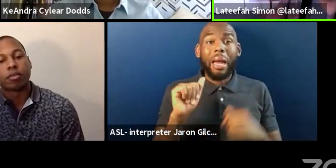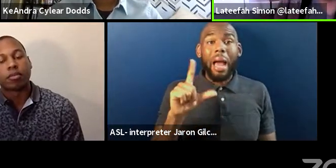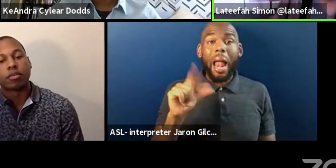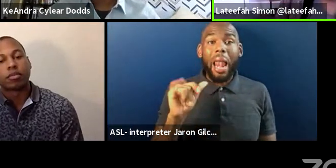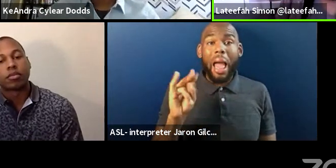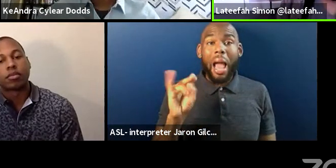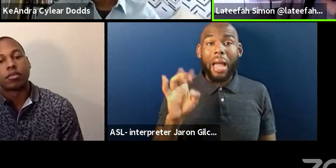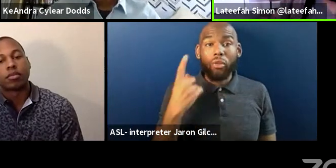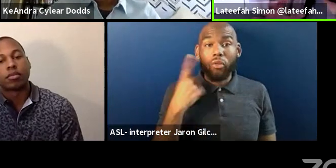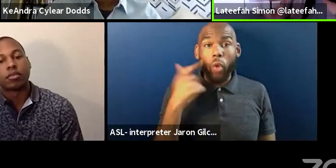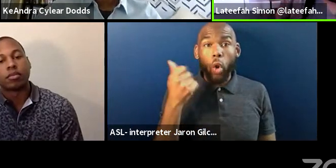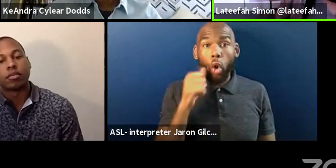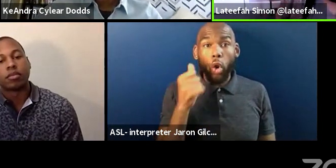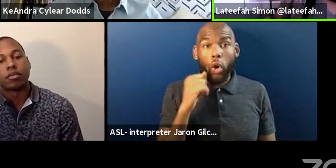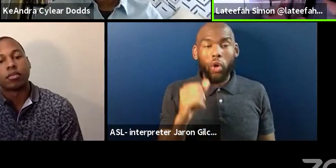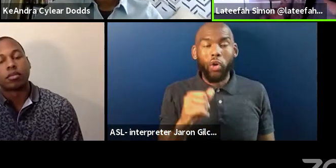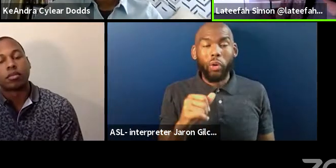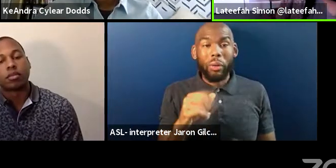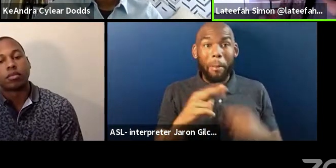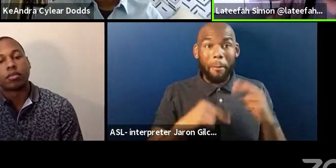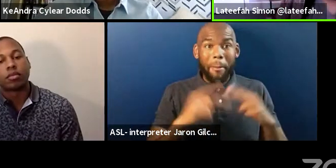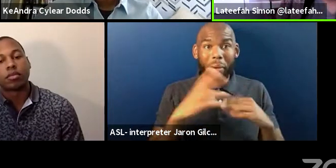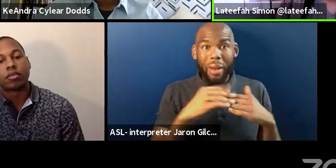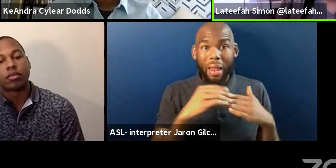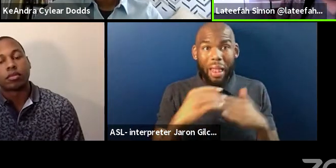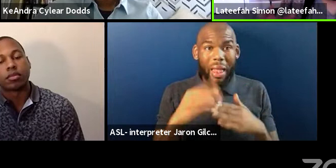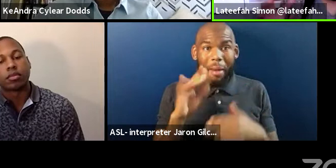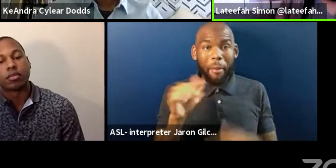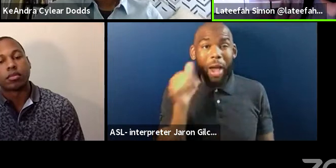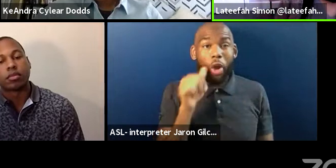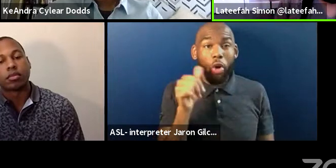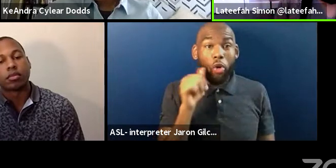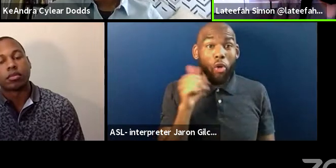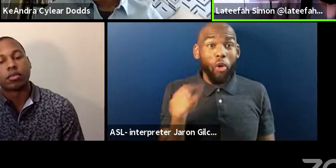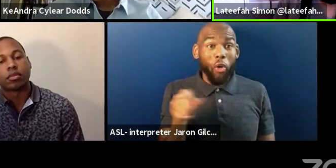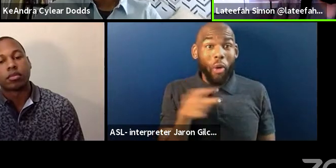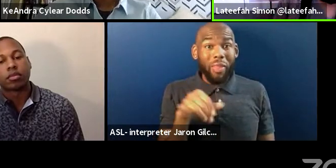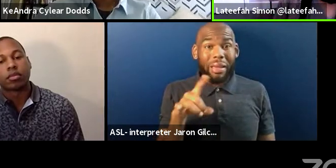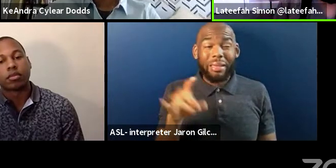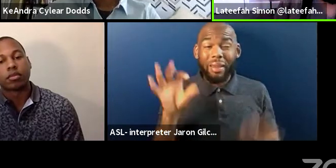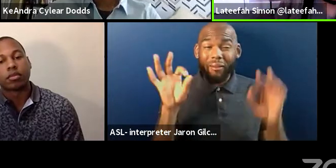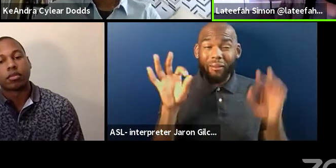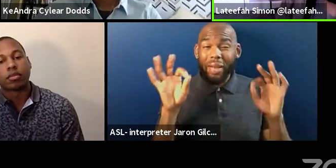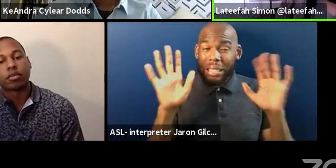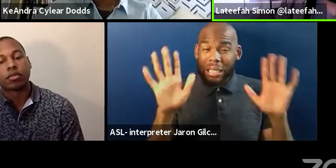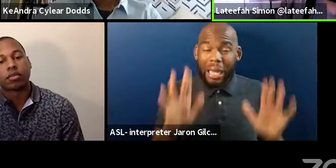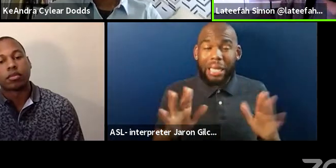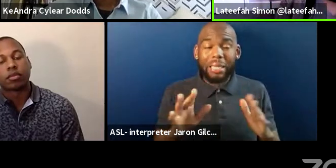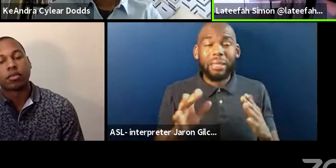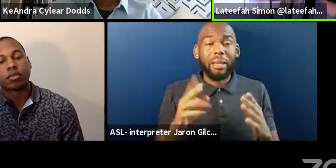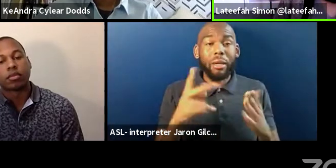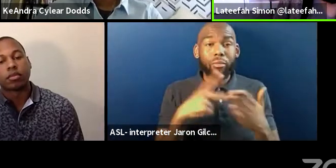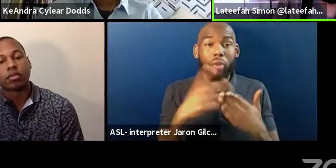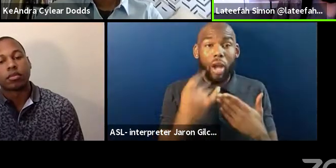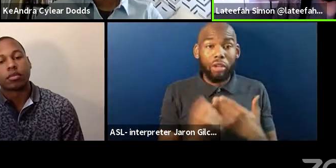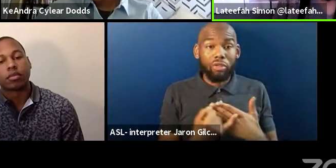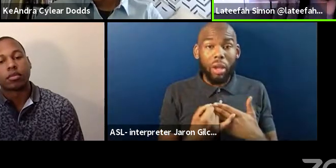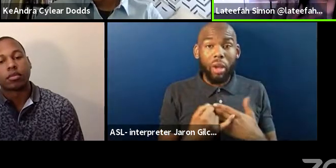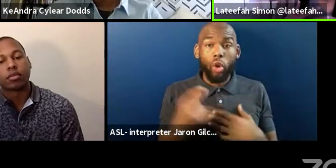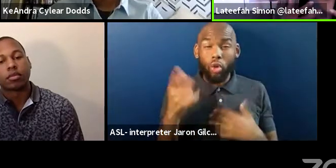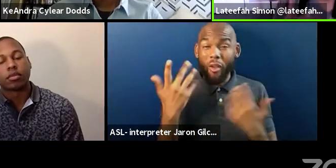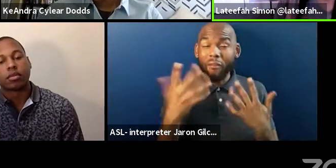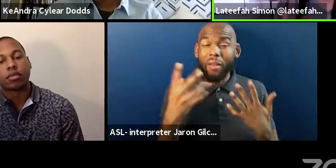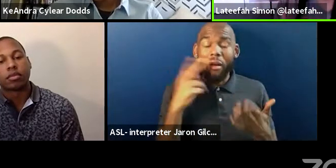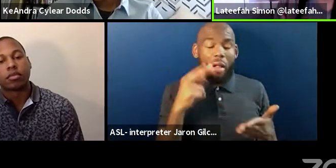for and by girls. And they did a fantastic research project. And I know Jacob shaking his head that you've looked at it, but